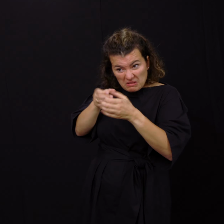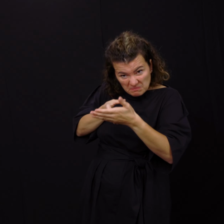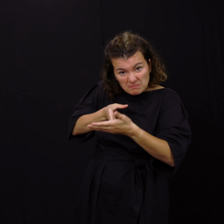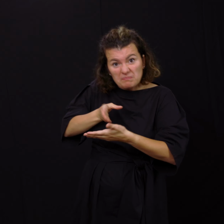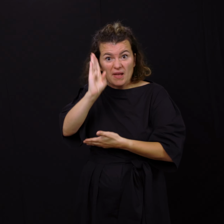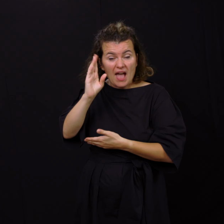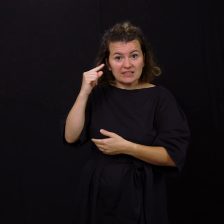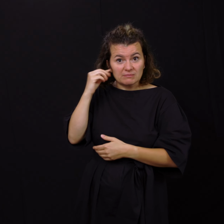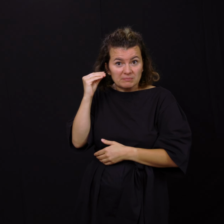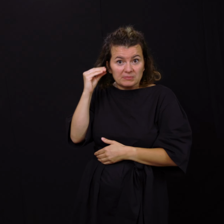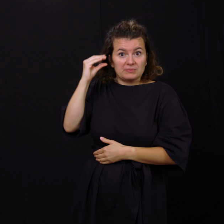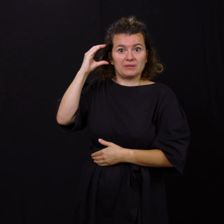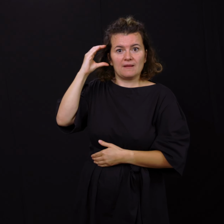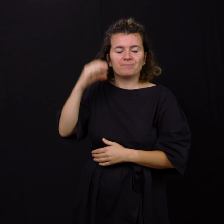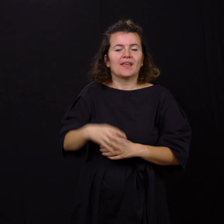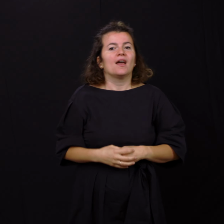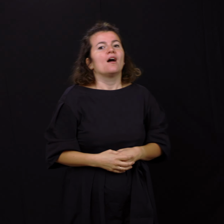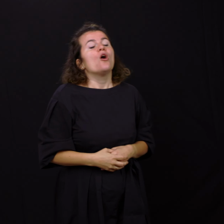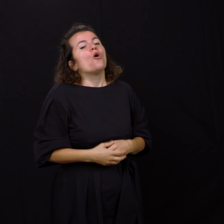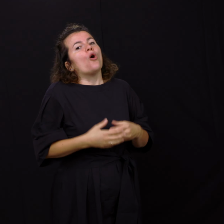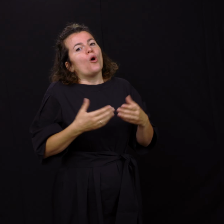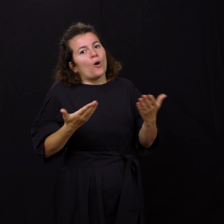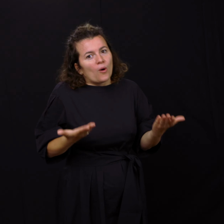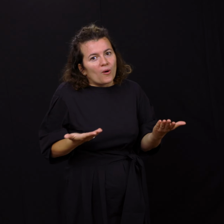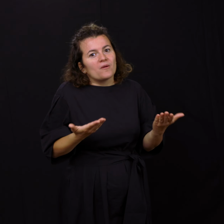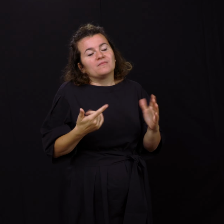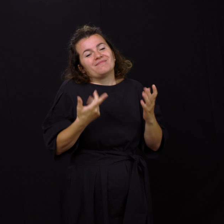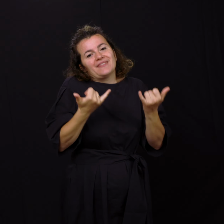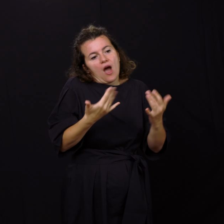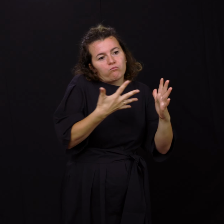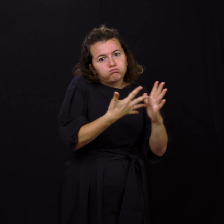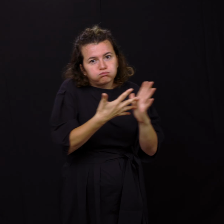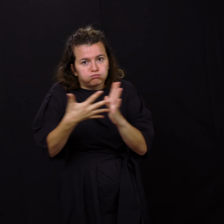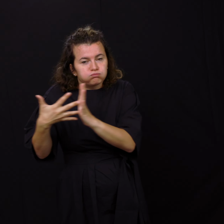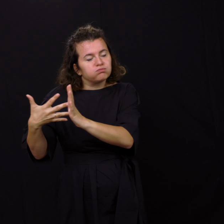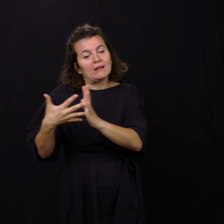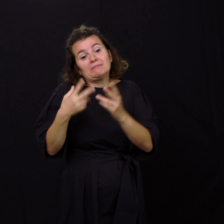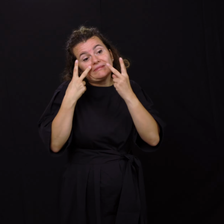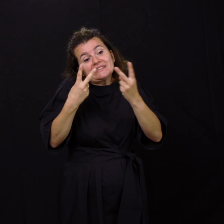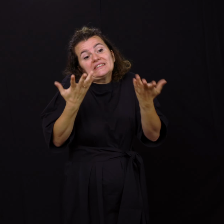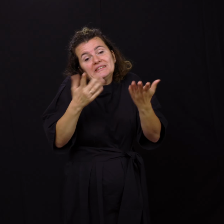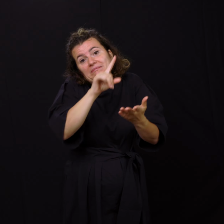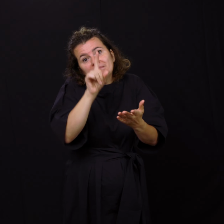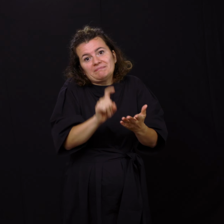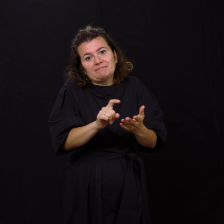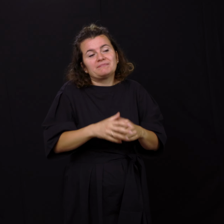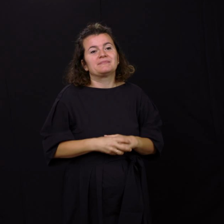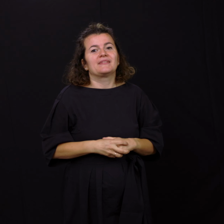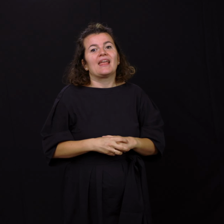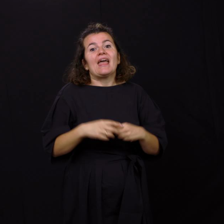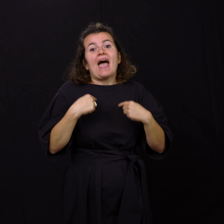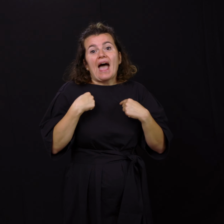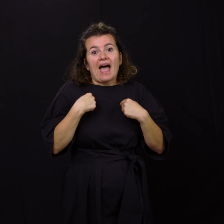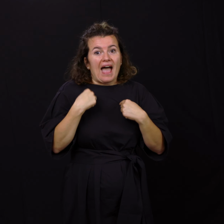Well, that's something that we, of course, need to see from the clinical trials that are being performed in humans. I have good hope from the